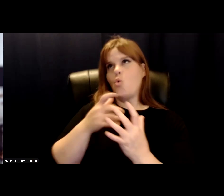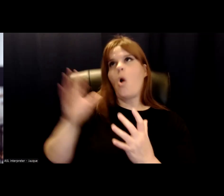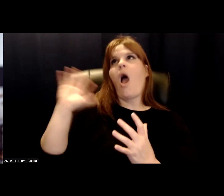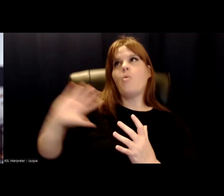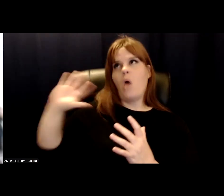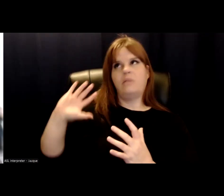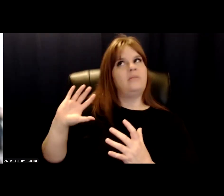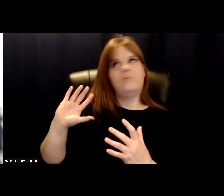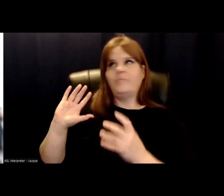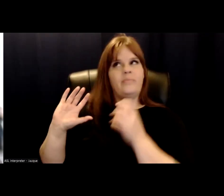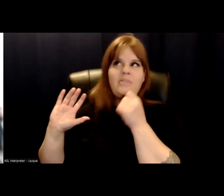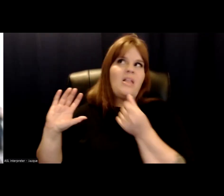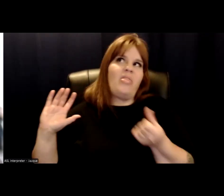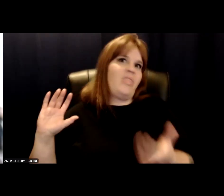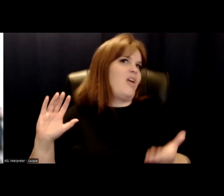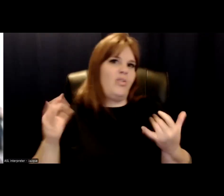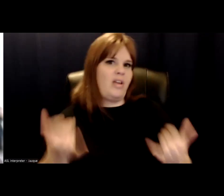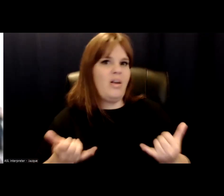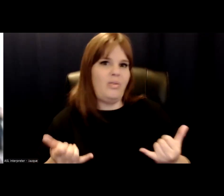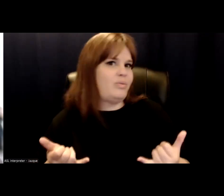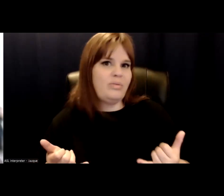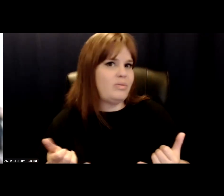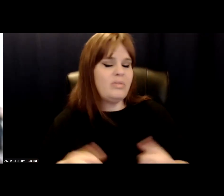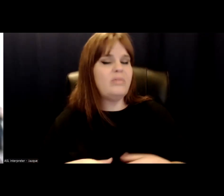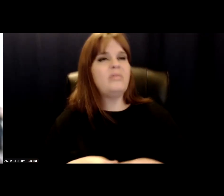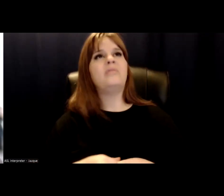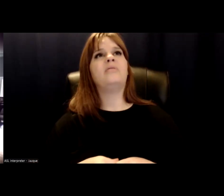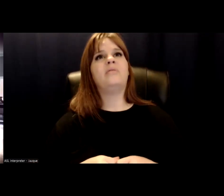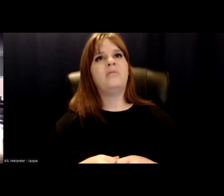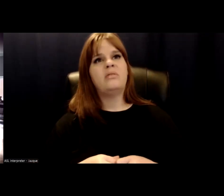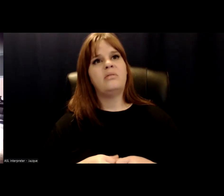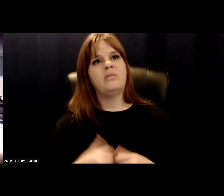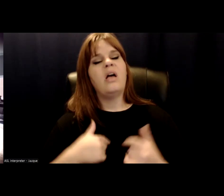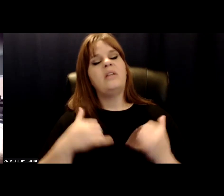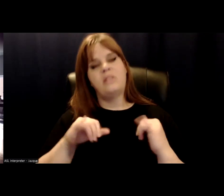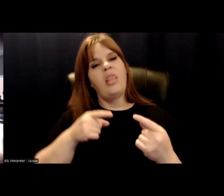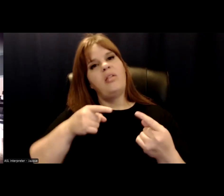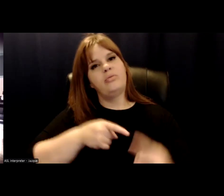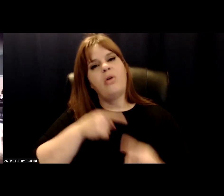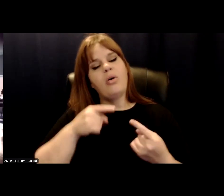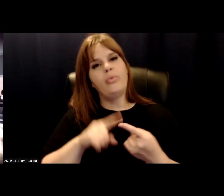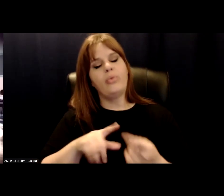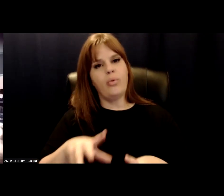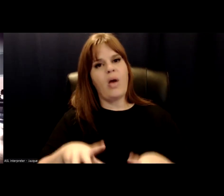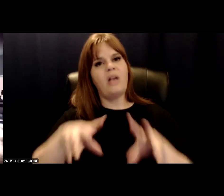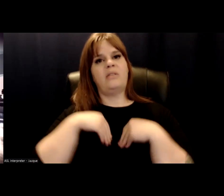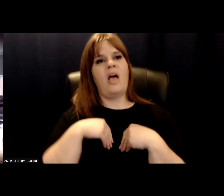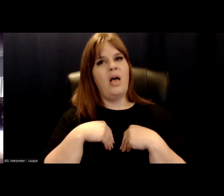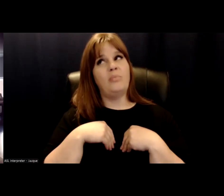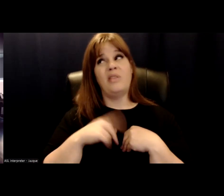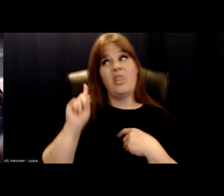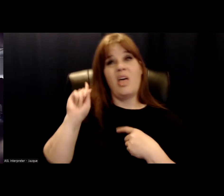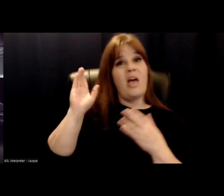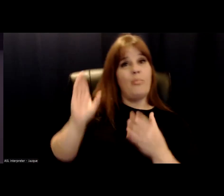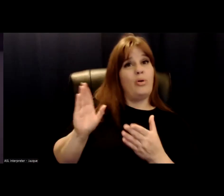there. I'm still struggling to accept that might never come